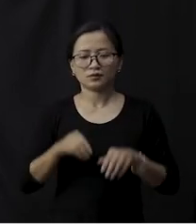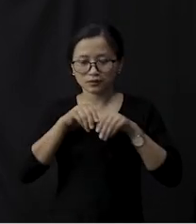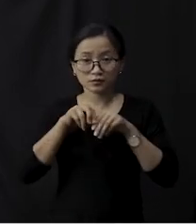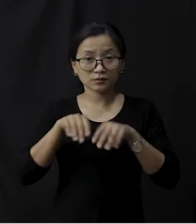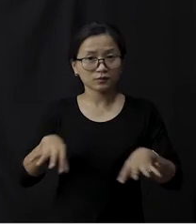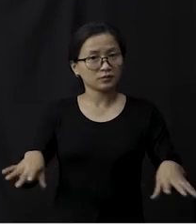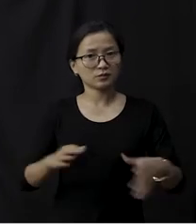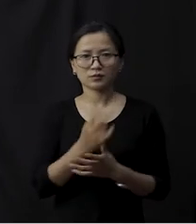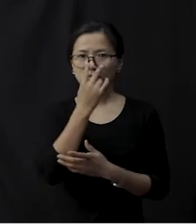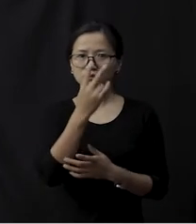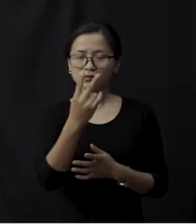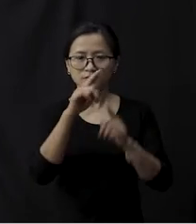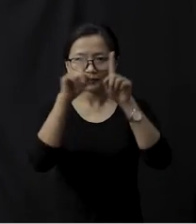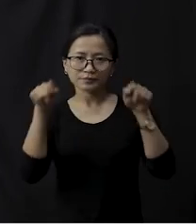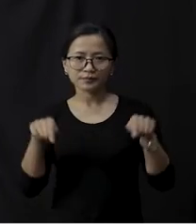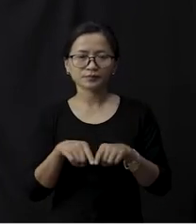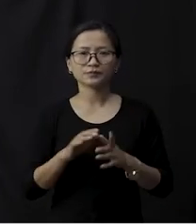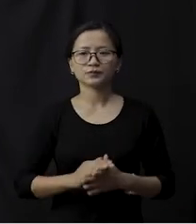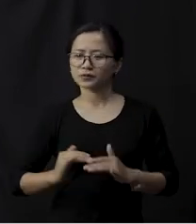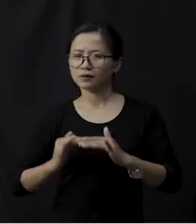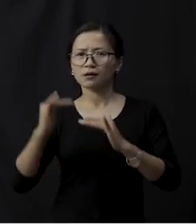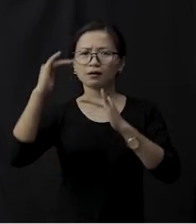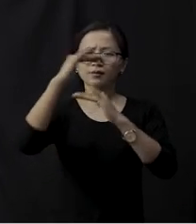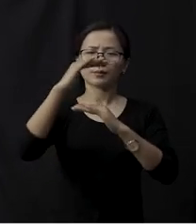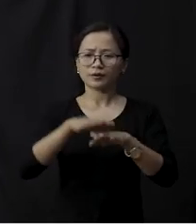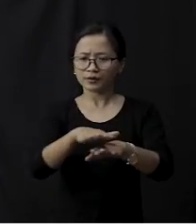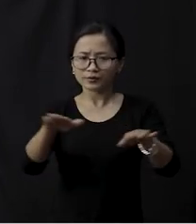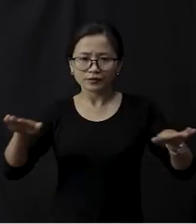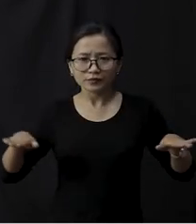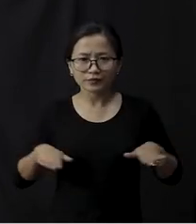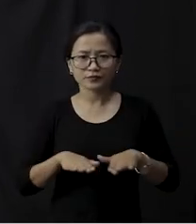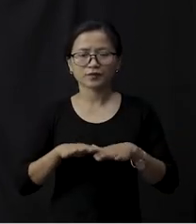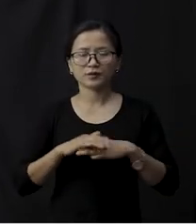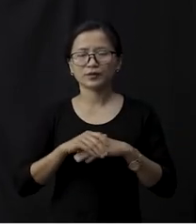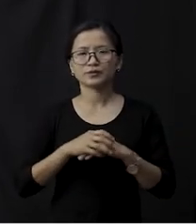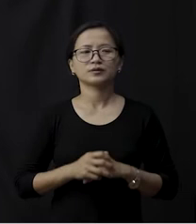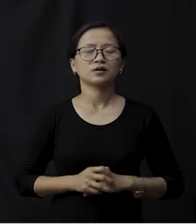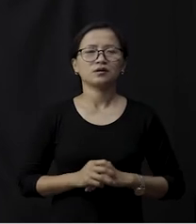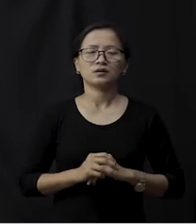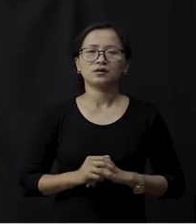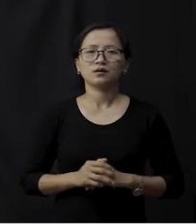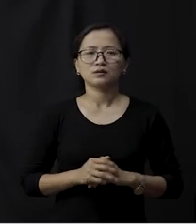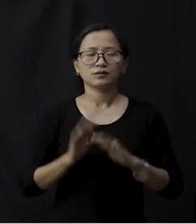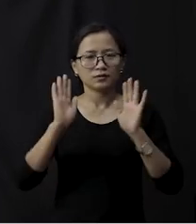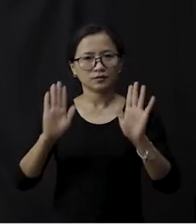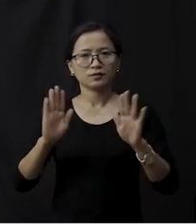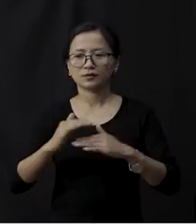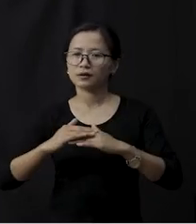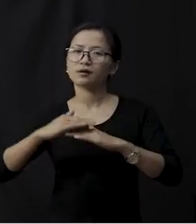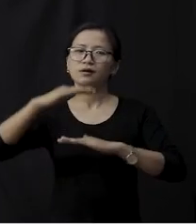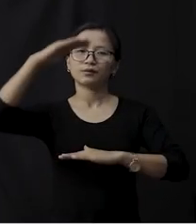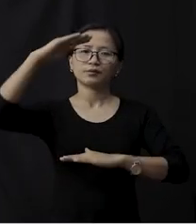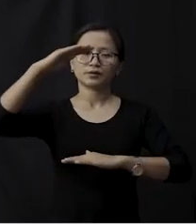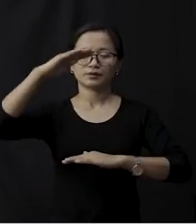roots. And then the upper part of the ground. This is the ground. This line is the ground, students. And we have the upper